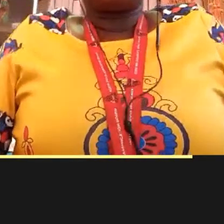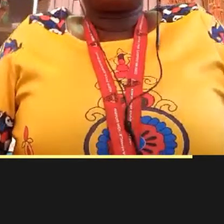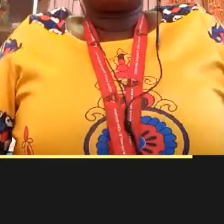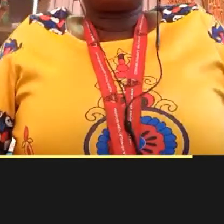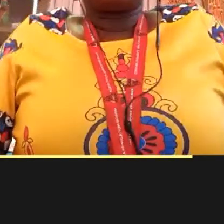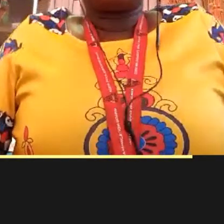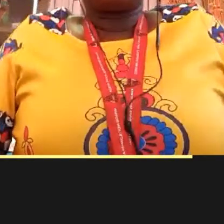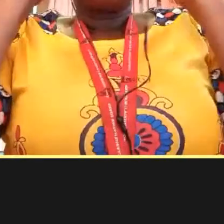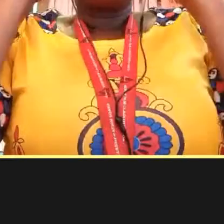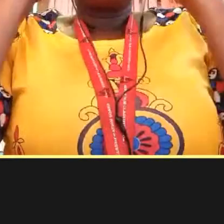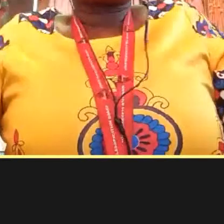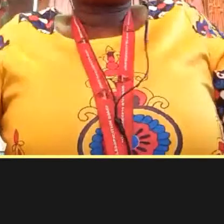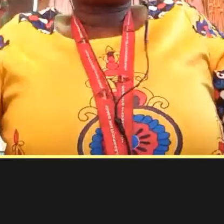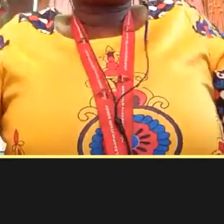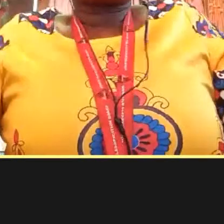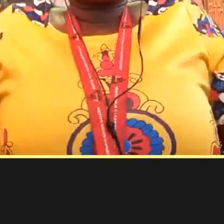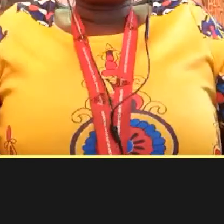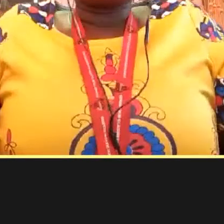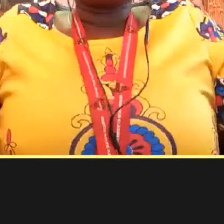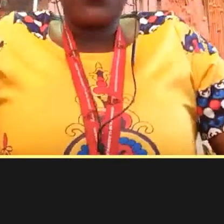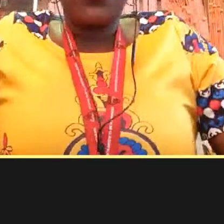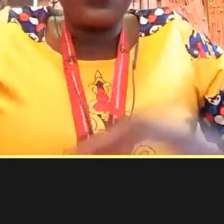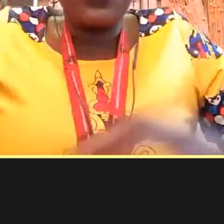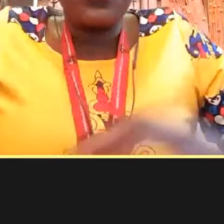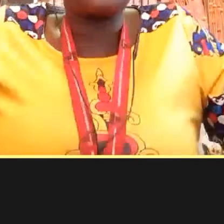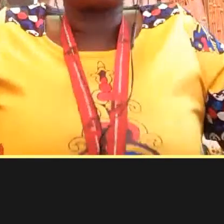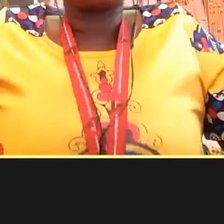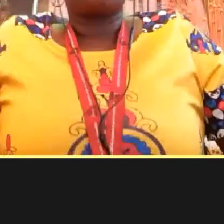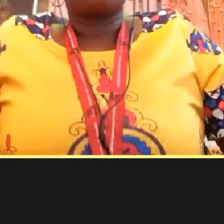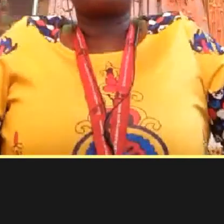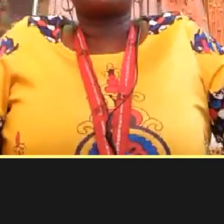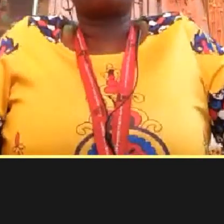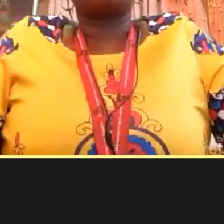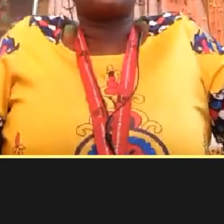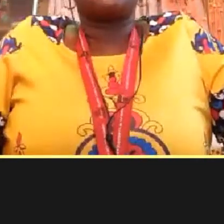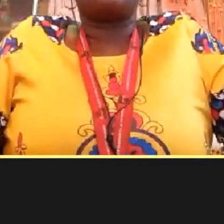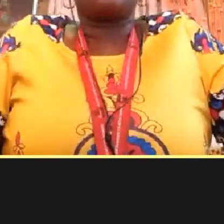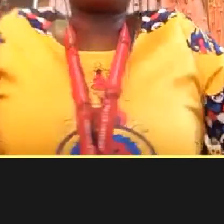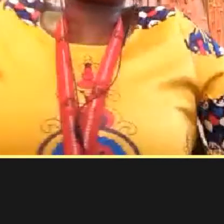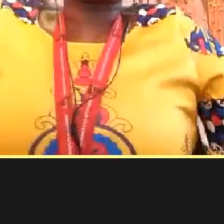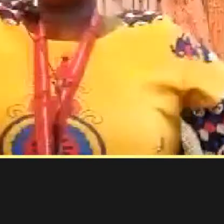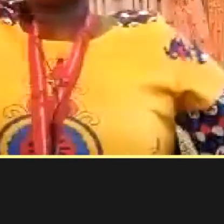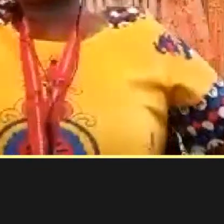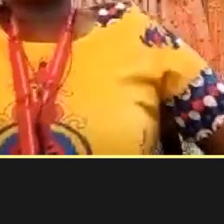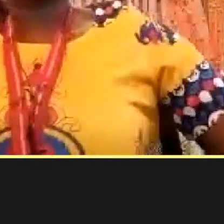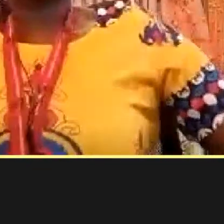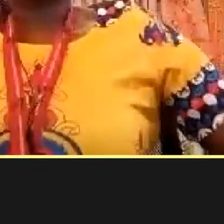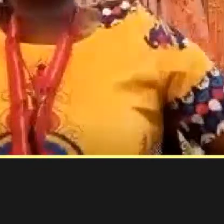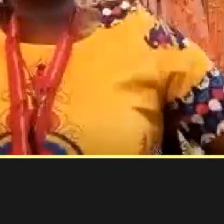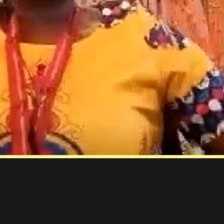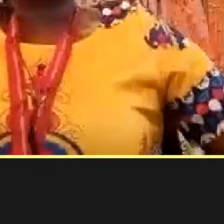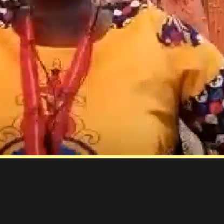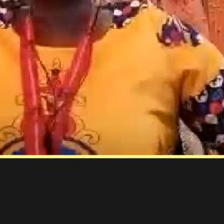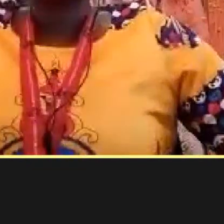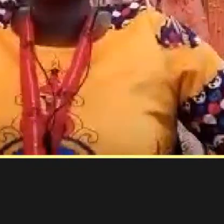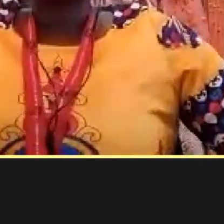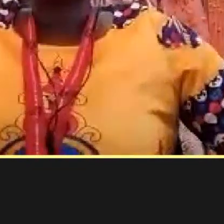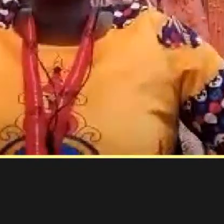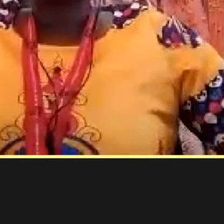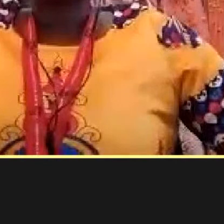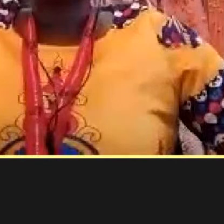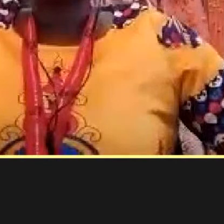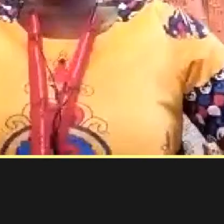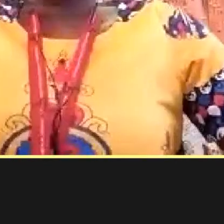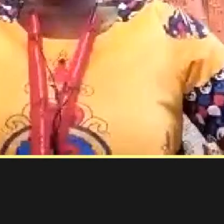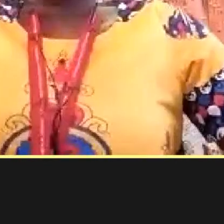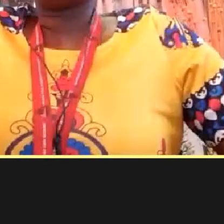Okay, so we come to the end of this. We really want to thank everybody who has been around with us. We believe